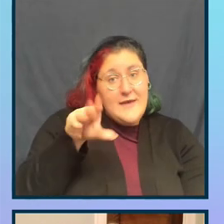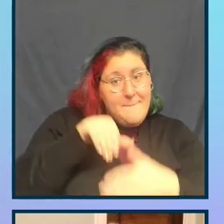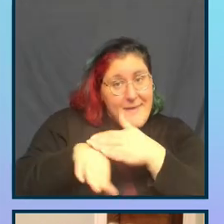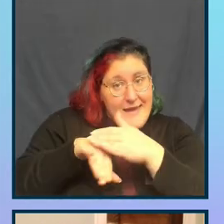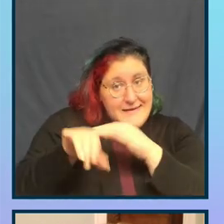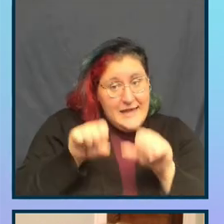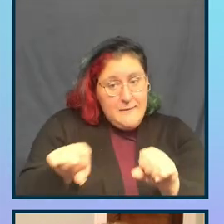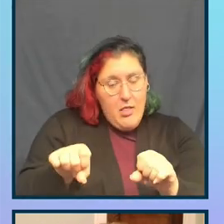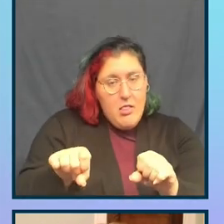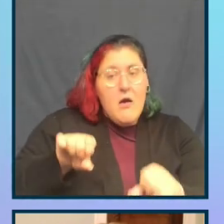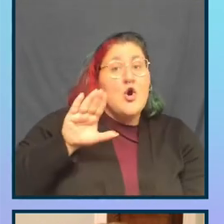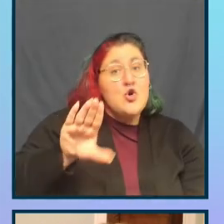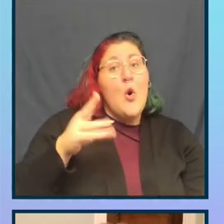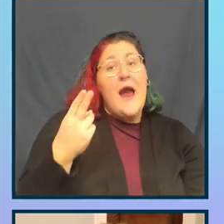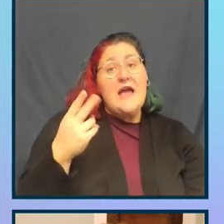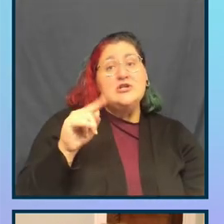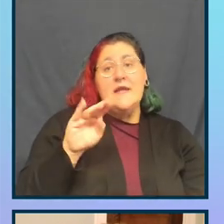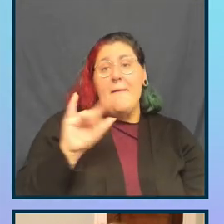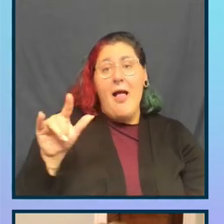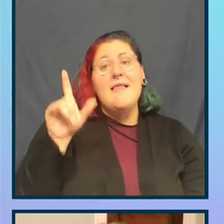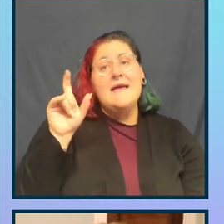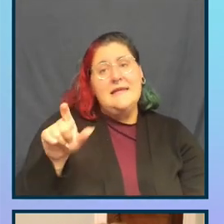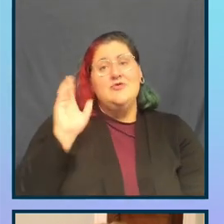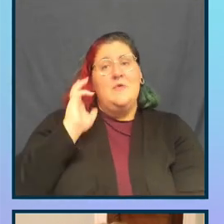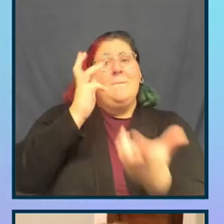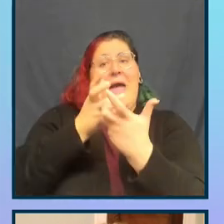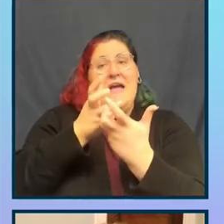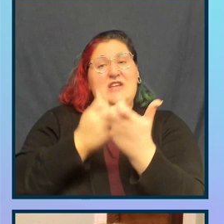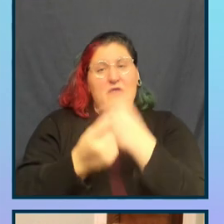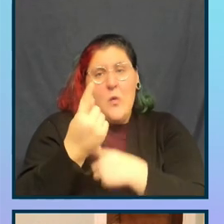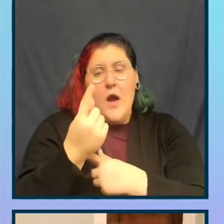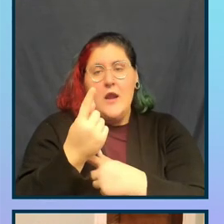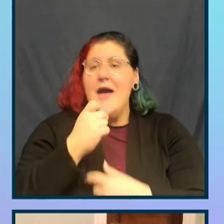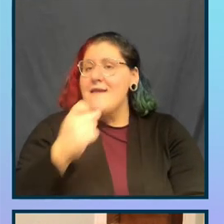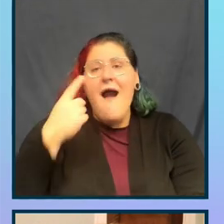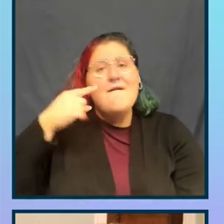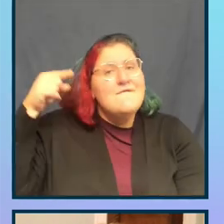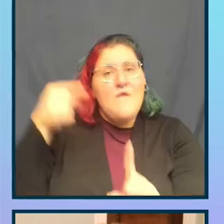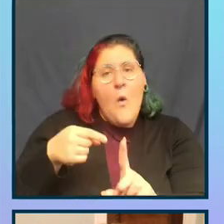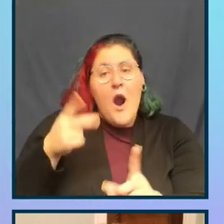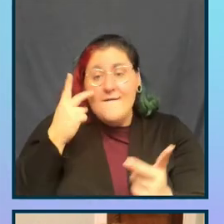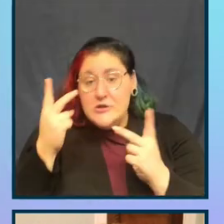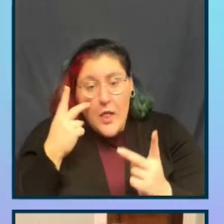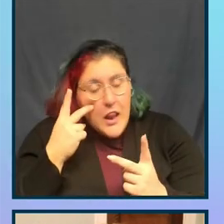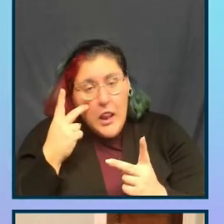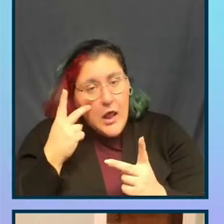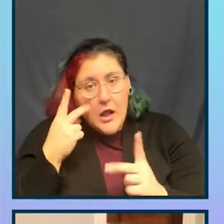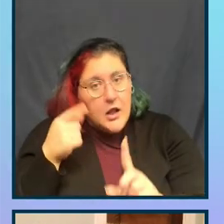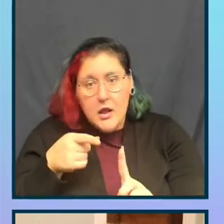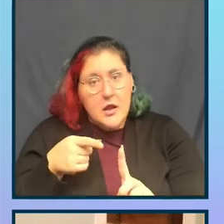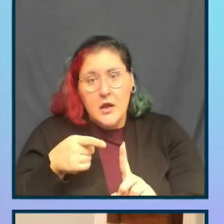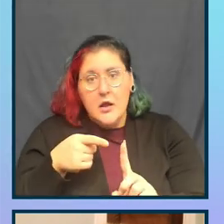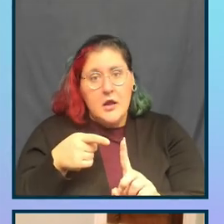not writing HTML for human or visual consumption. You are writing HTML to communicate with